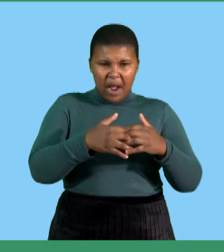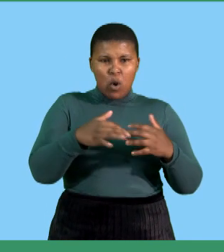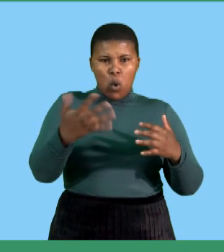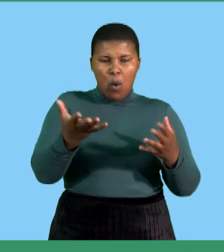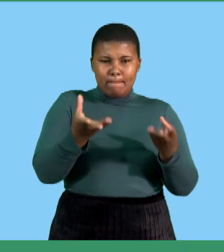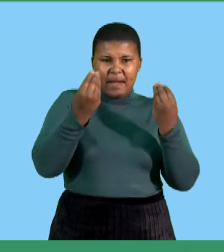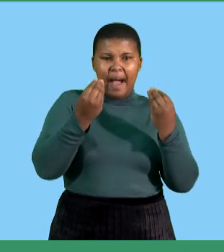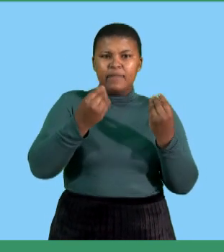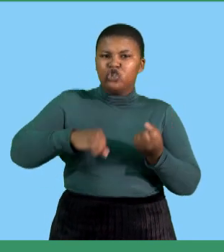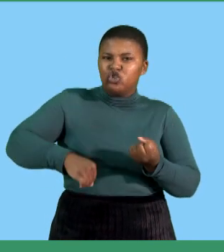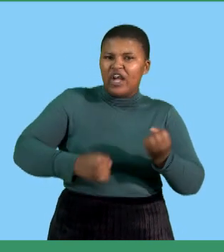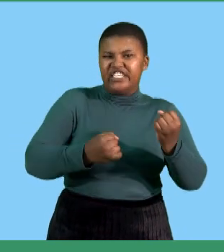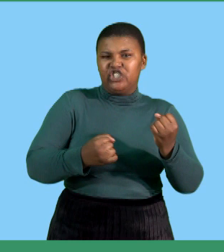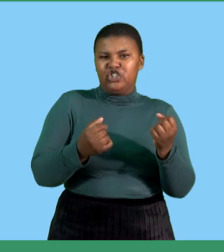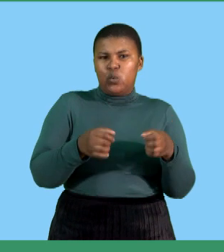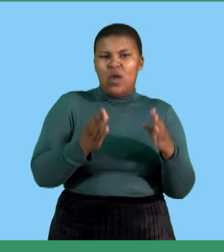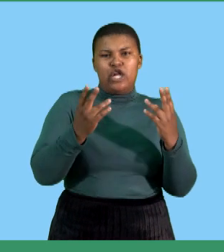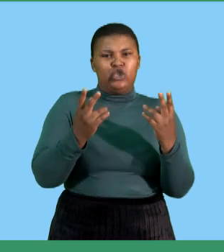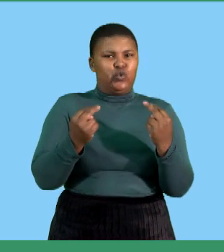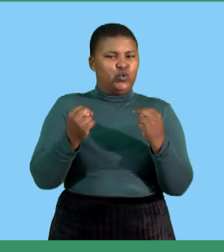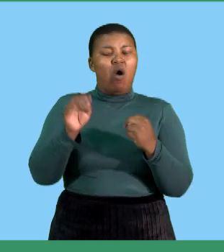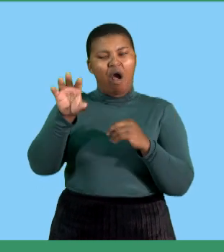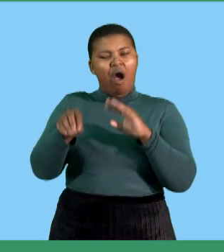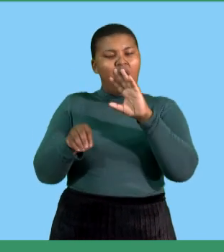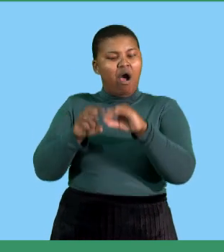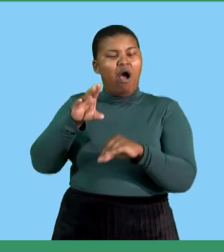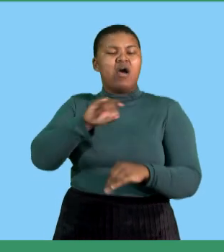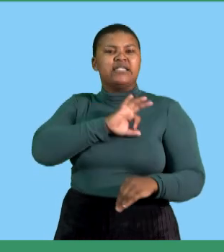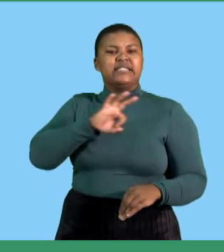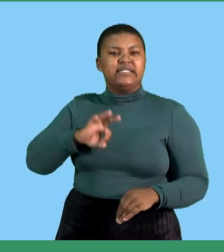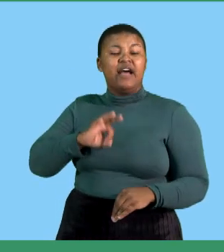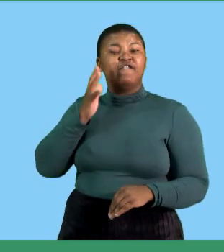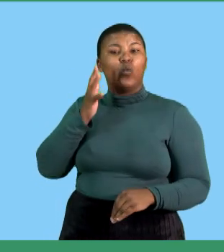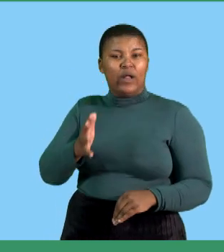their input and their opinions before finalizing strategies